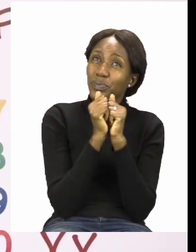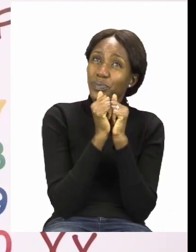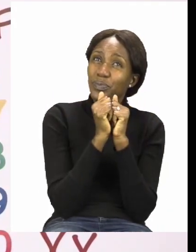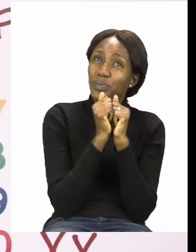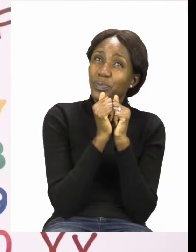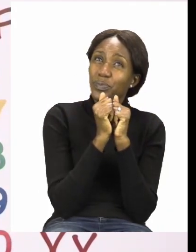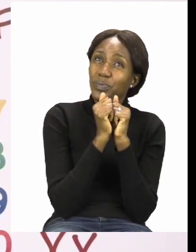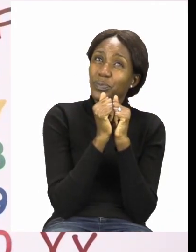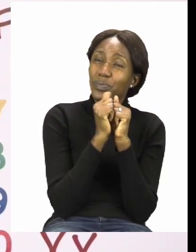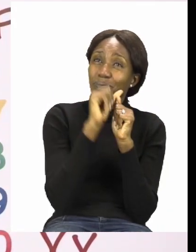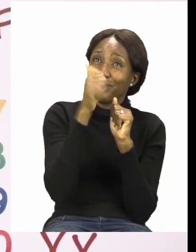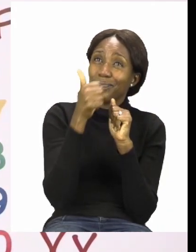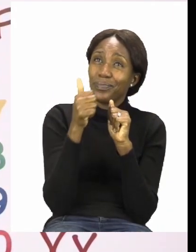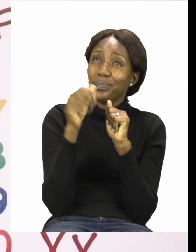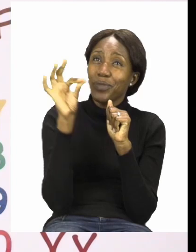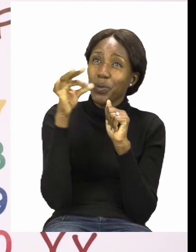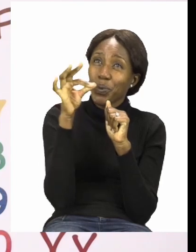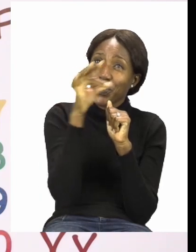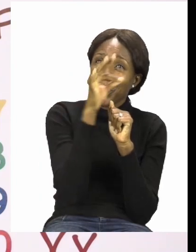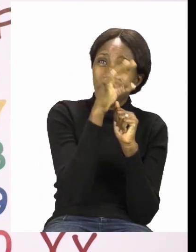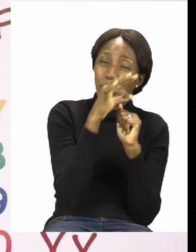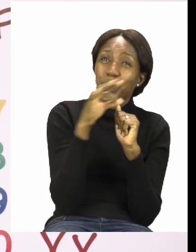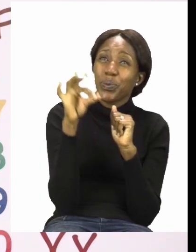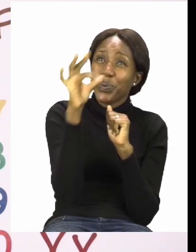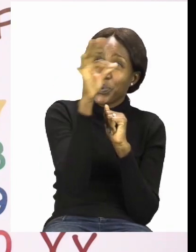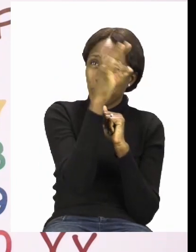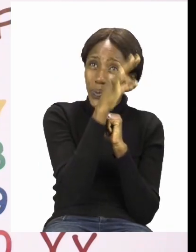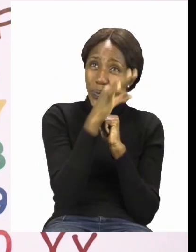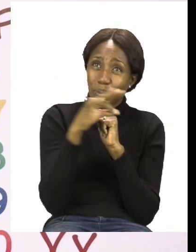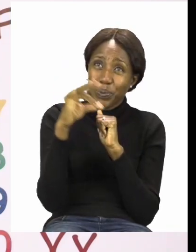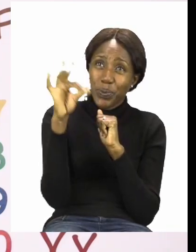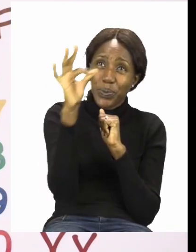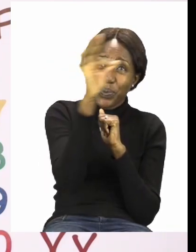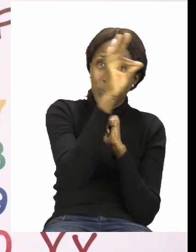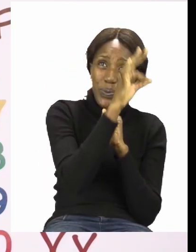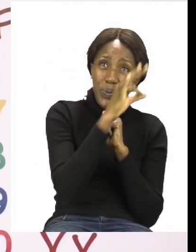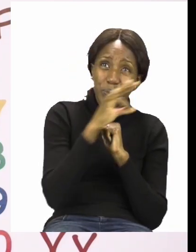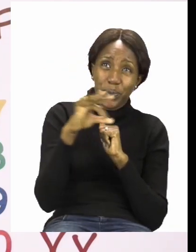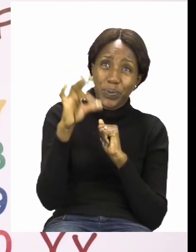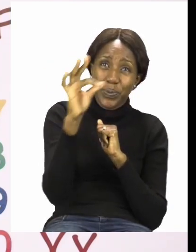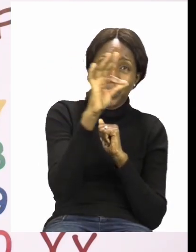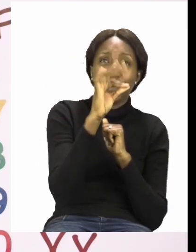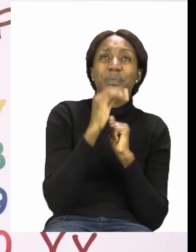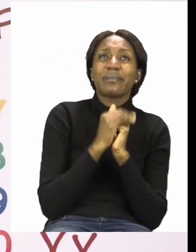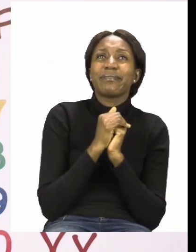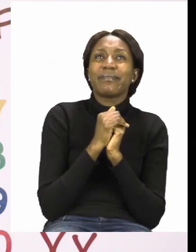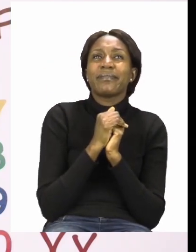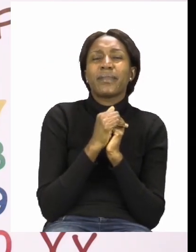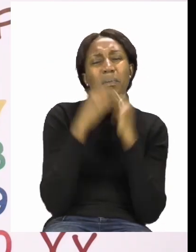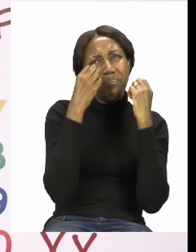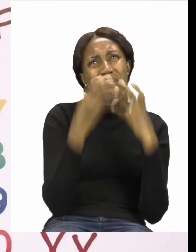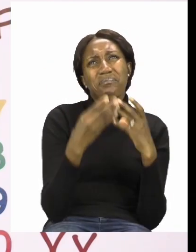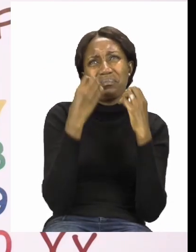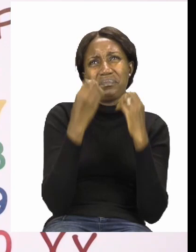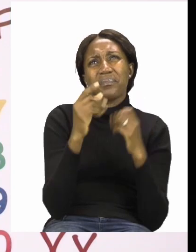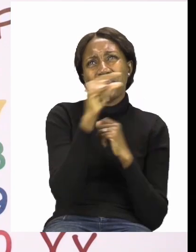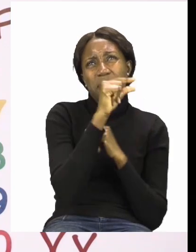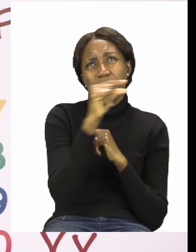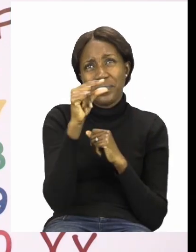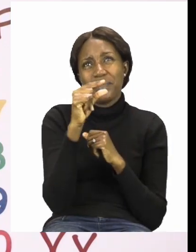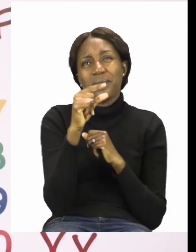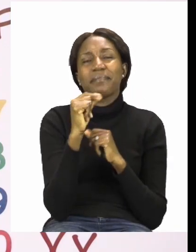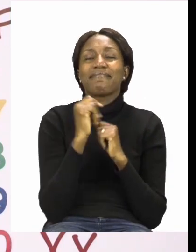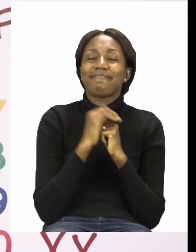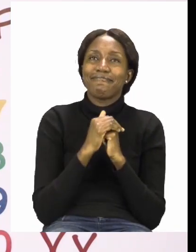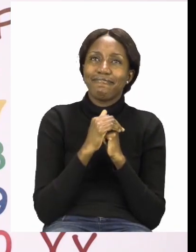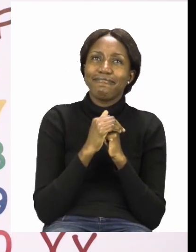other bees. So these are the words that we have for B. And there are more words in your